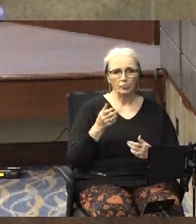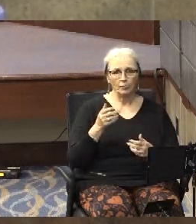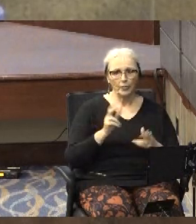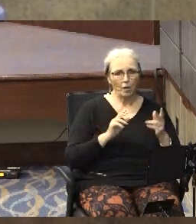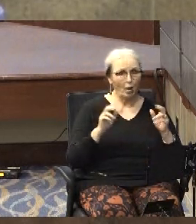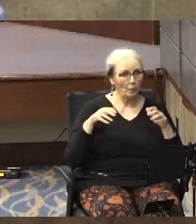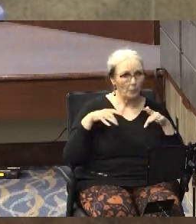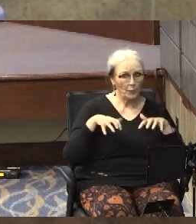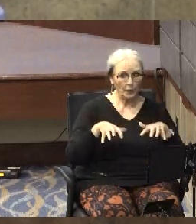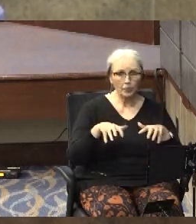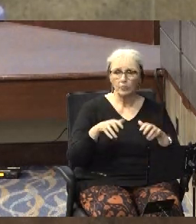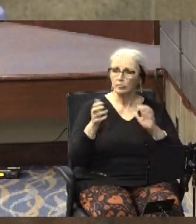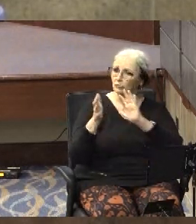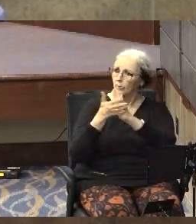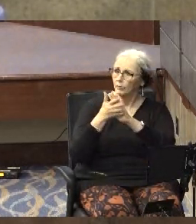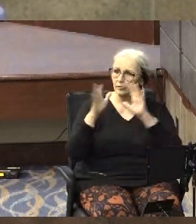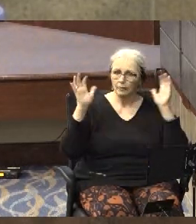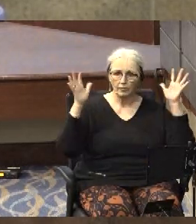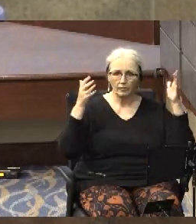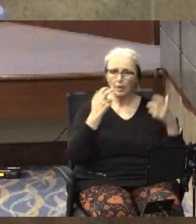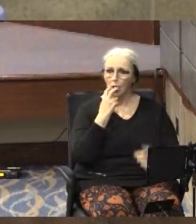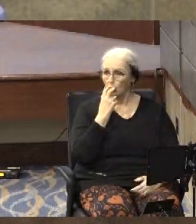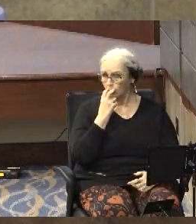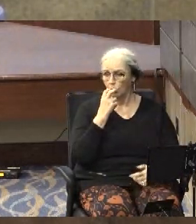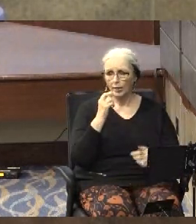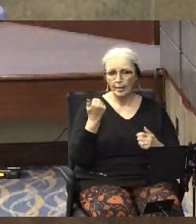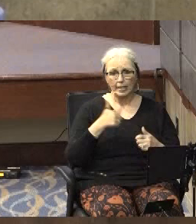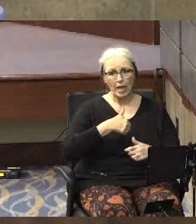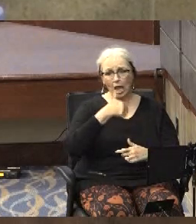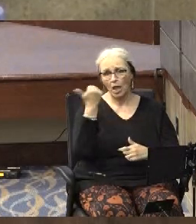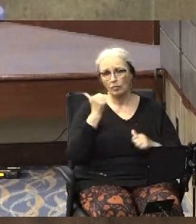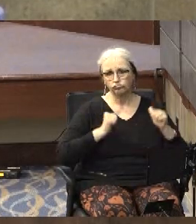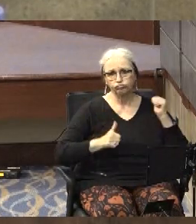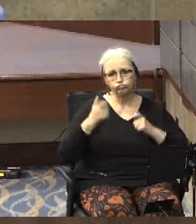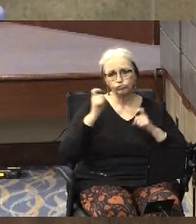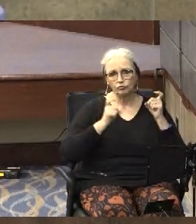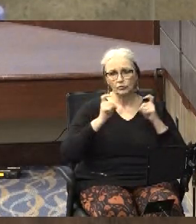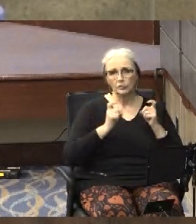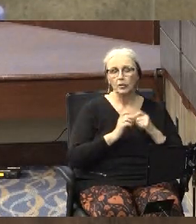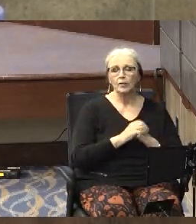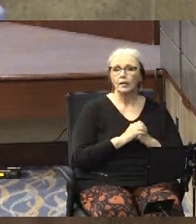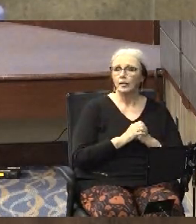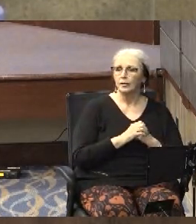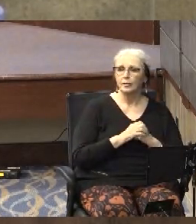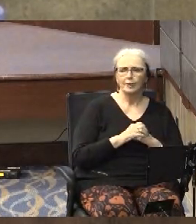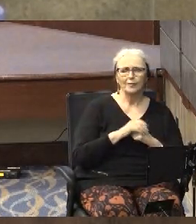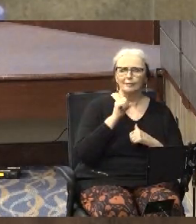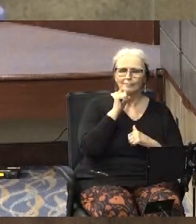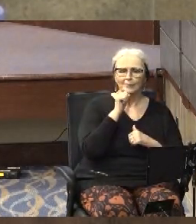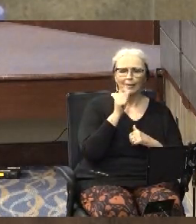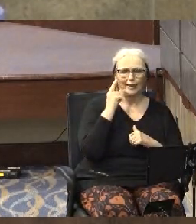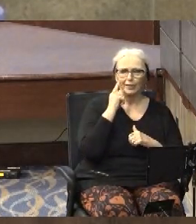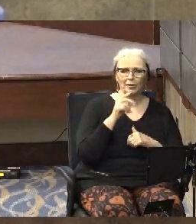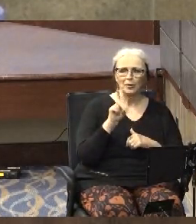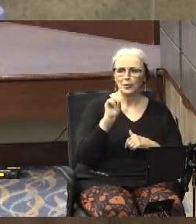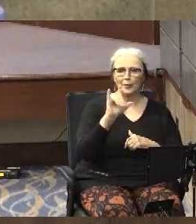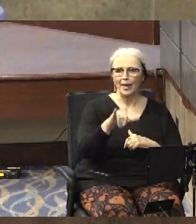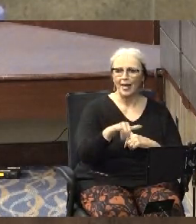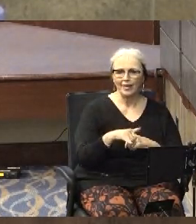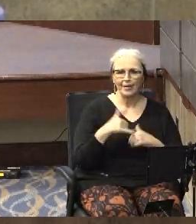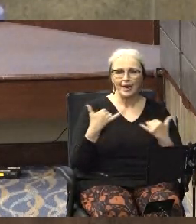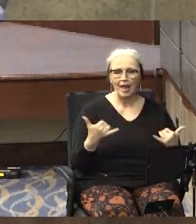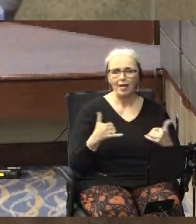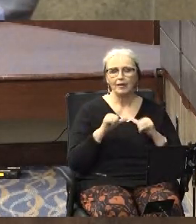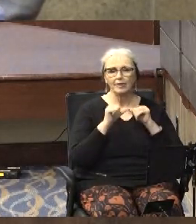hands, stomps feet, whistles, yells, or makes similar demonstrations. I'm sure no one here will do that, but just to let you know. All right, we will